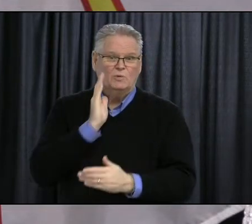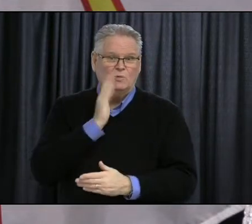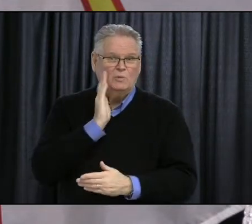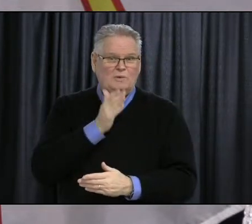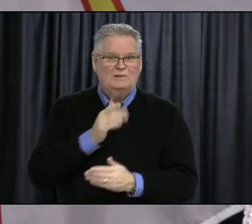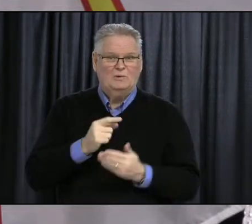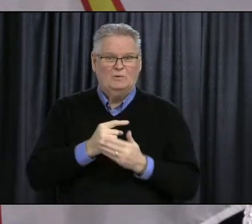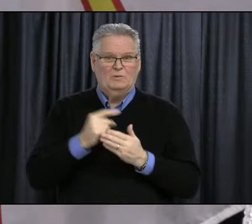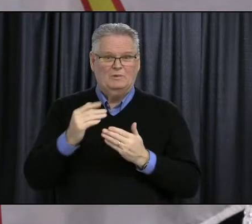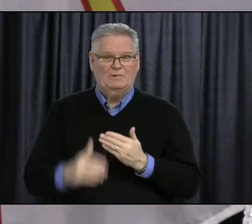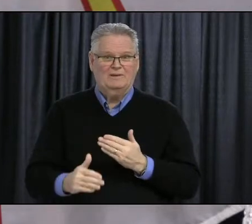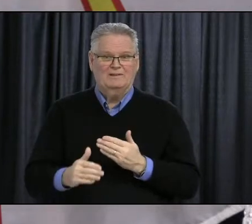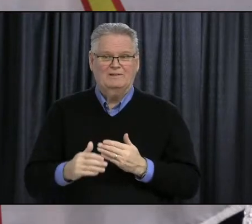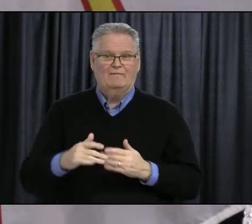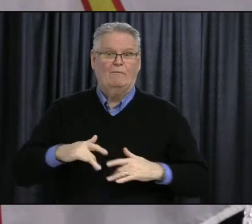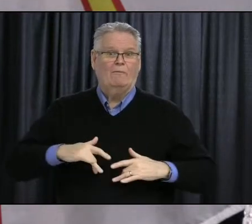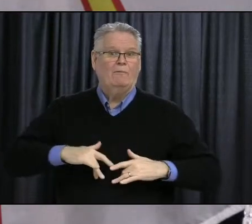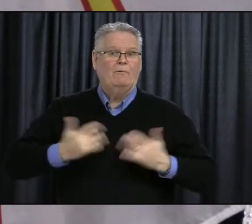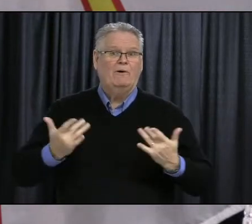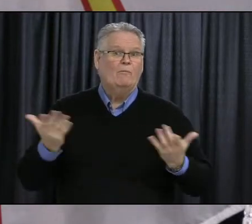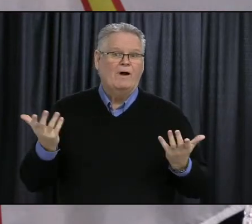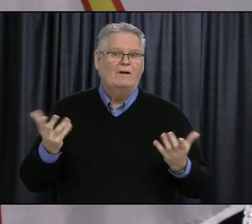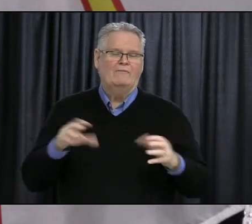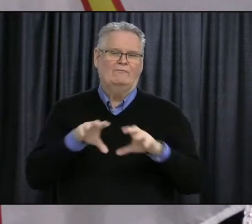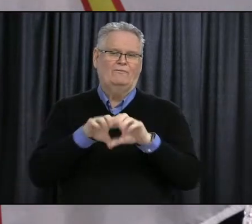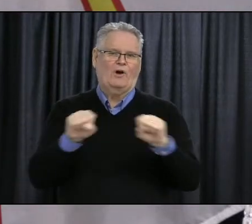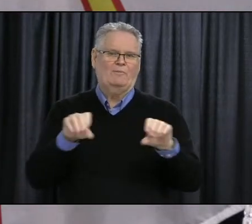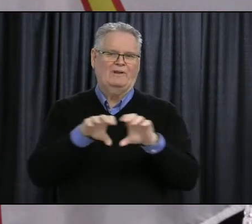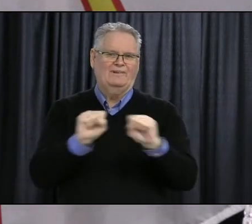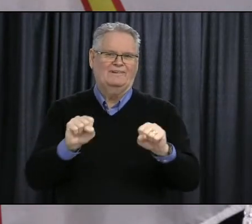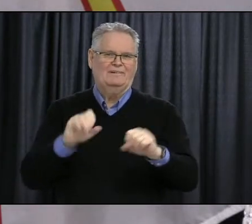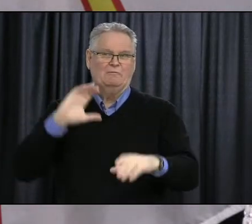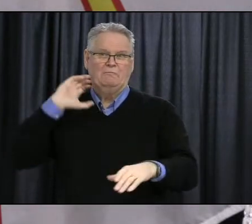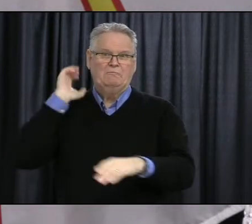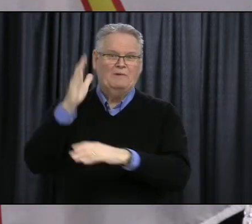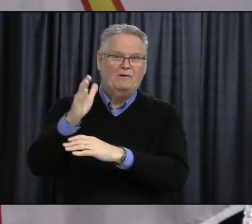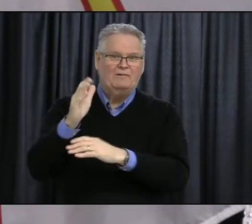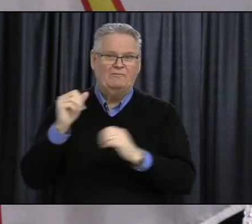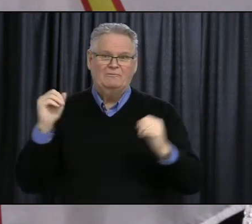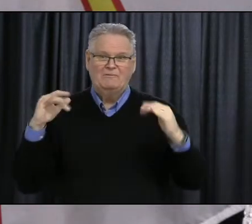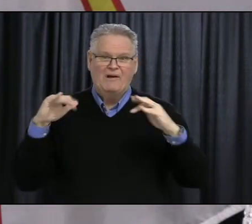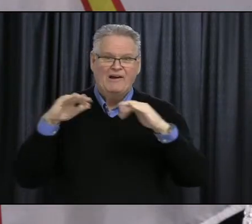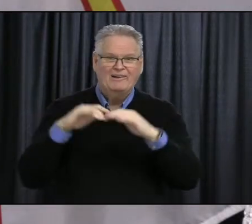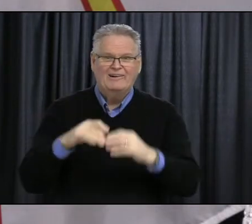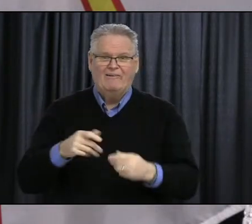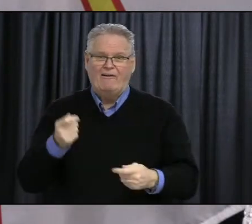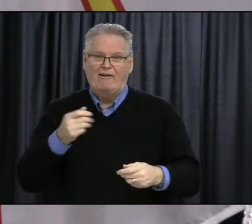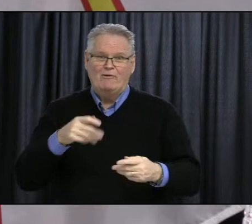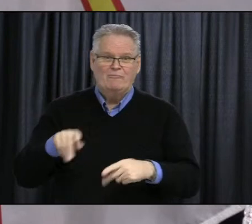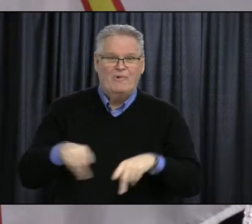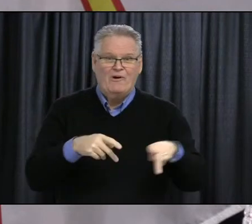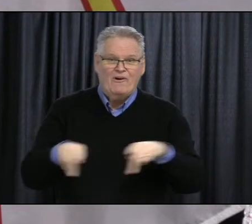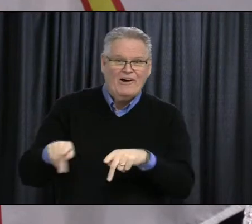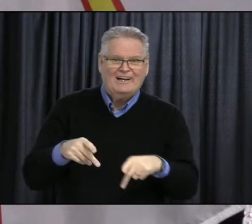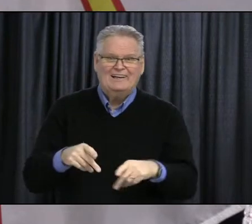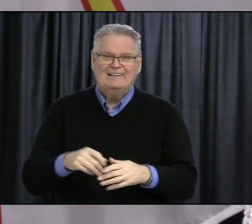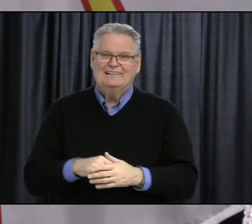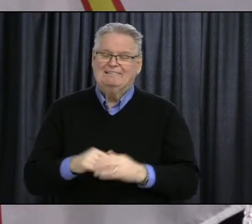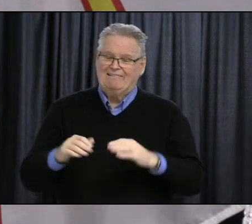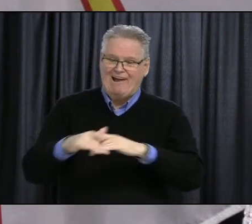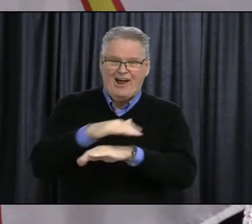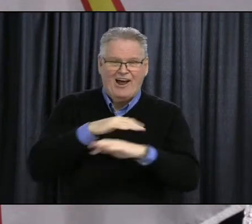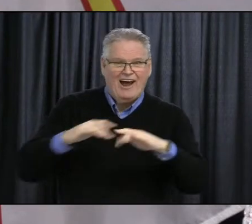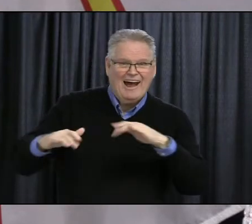special measures orders set a maximum of 20 people for an informal gathering, but I encourage you to think long and hard before you